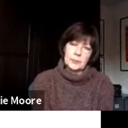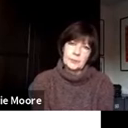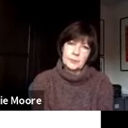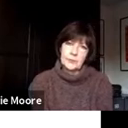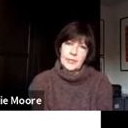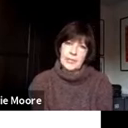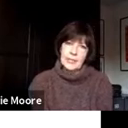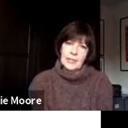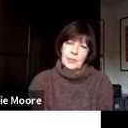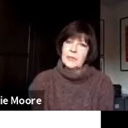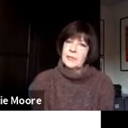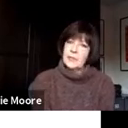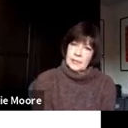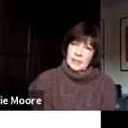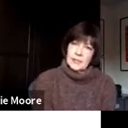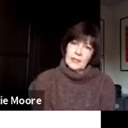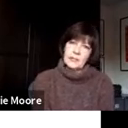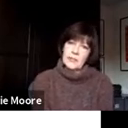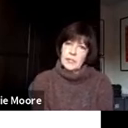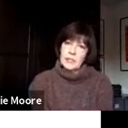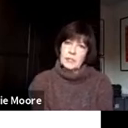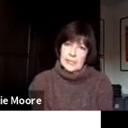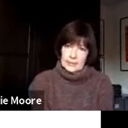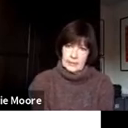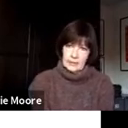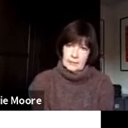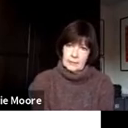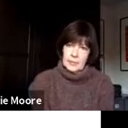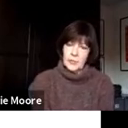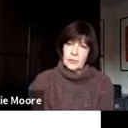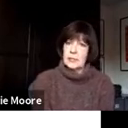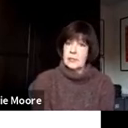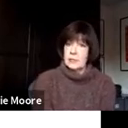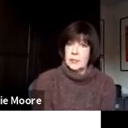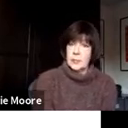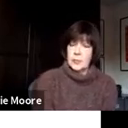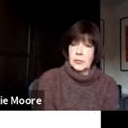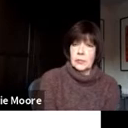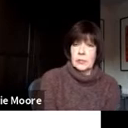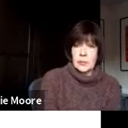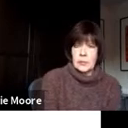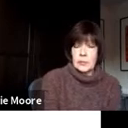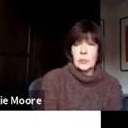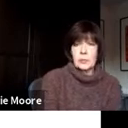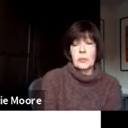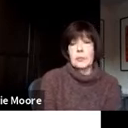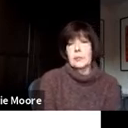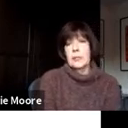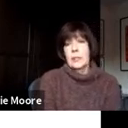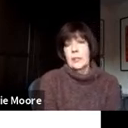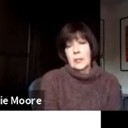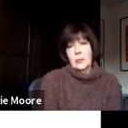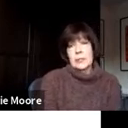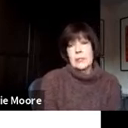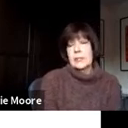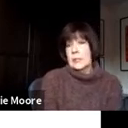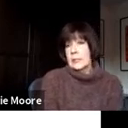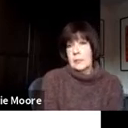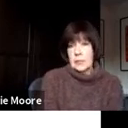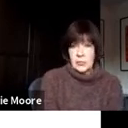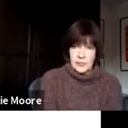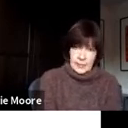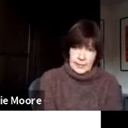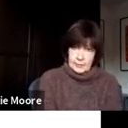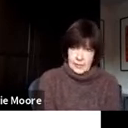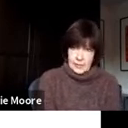power. One of the things that FDR did as a result of his personal experience with polio was to start